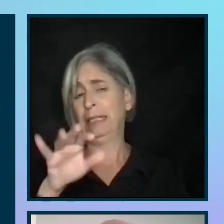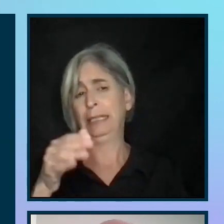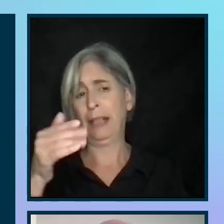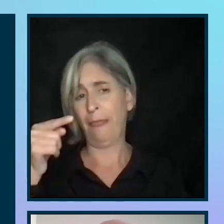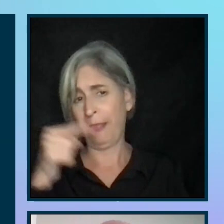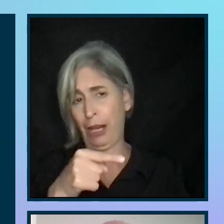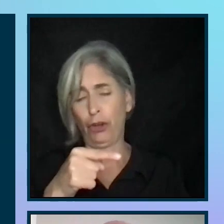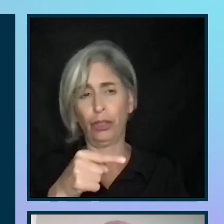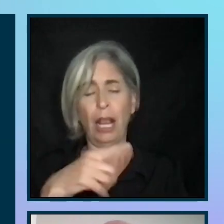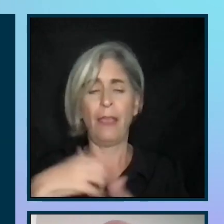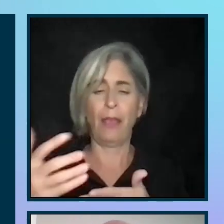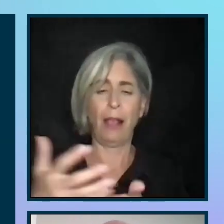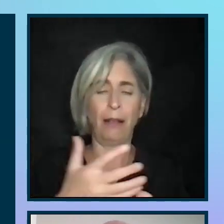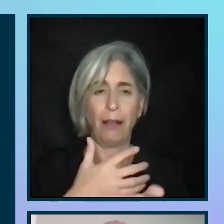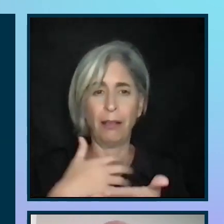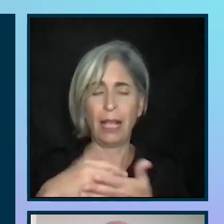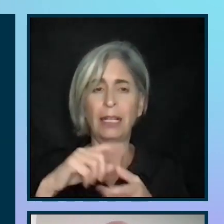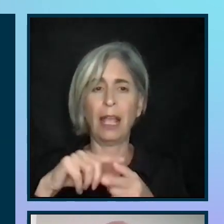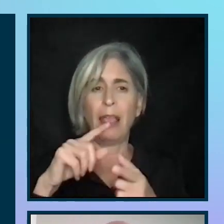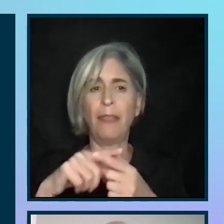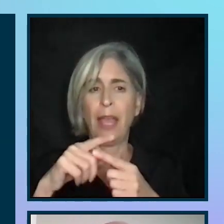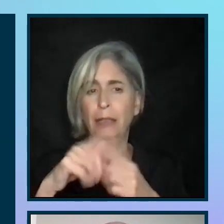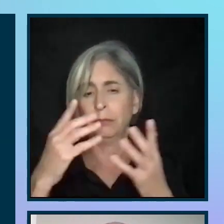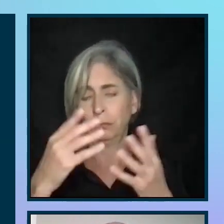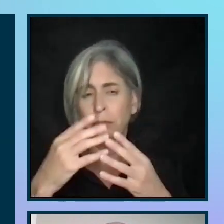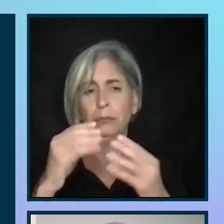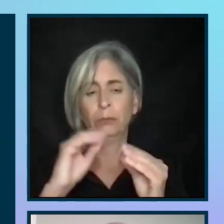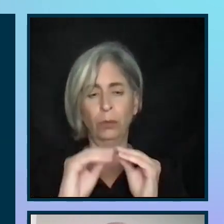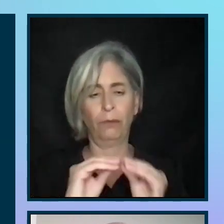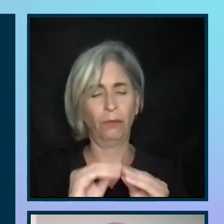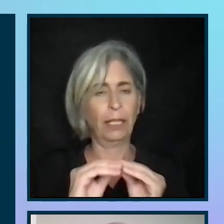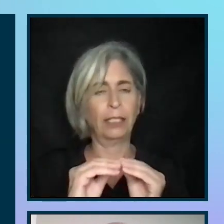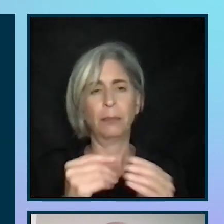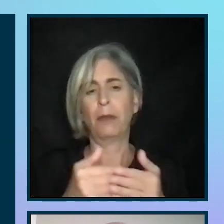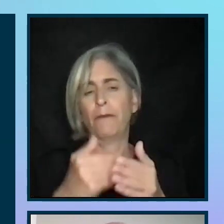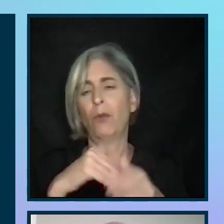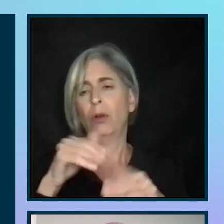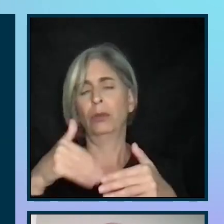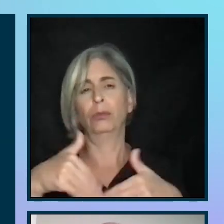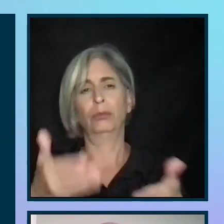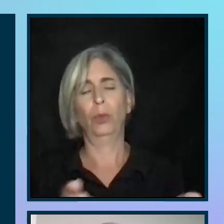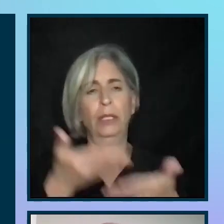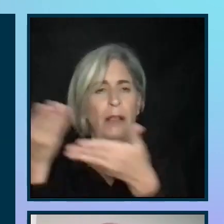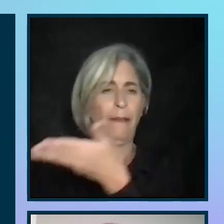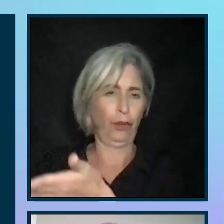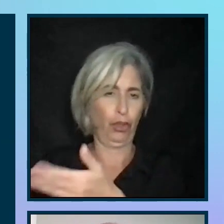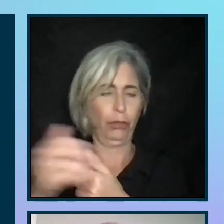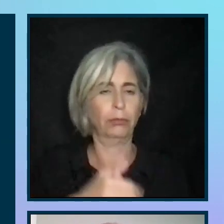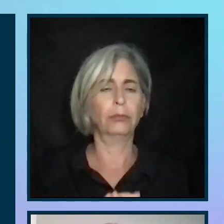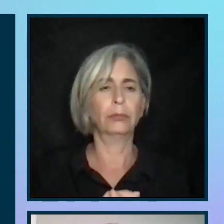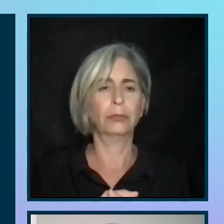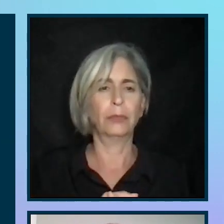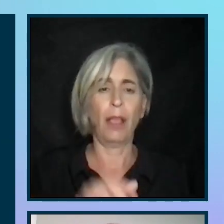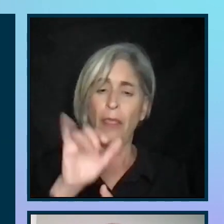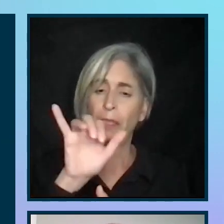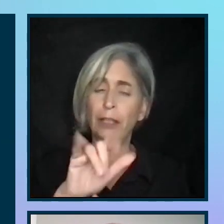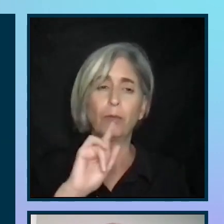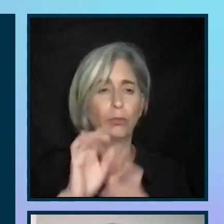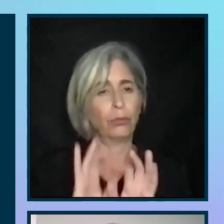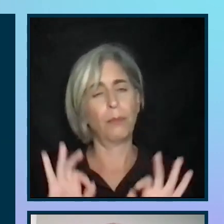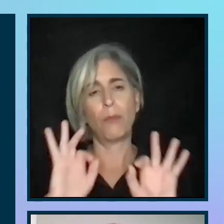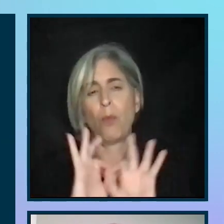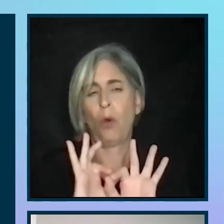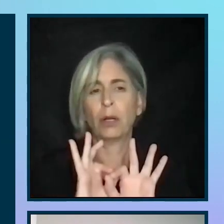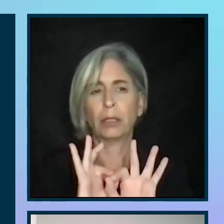then can be corrected as you move downstream in the workflow before delivery. This is particularly important